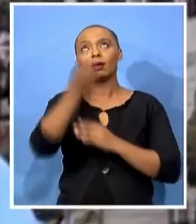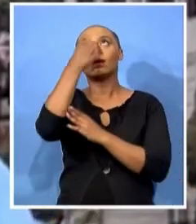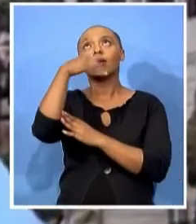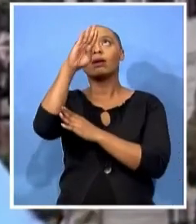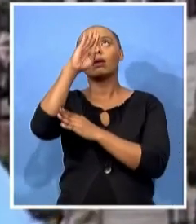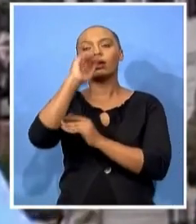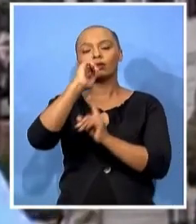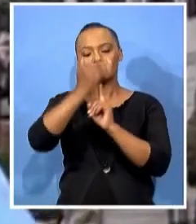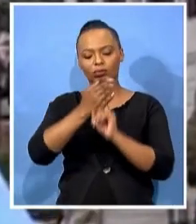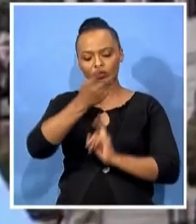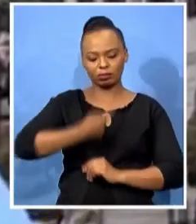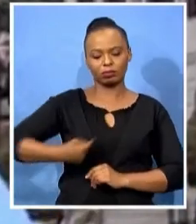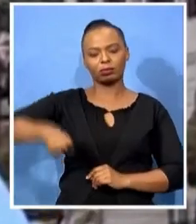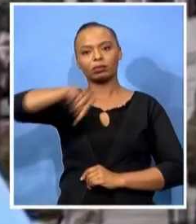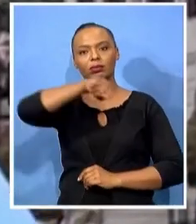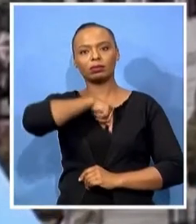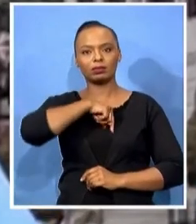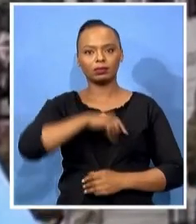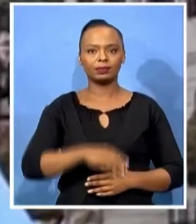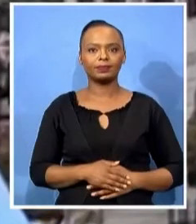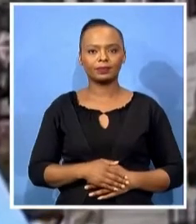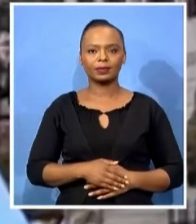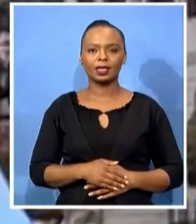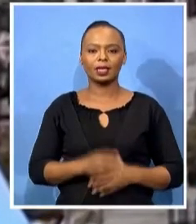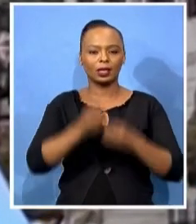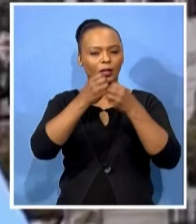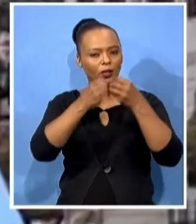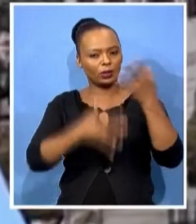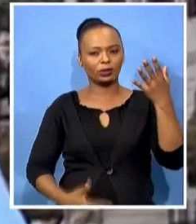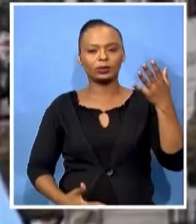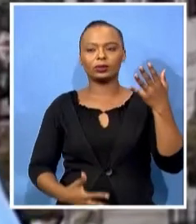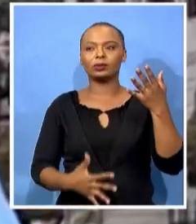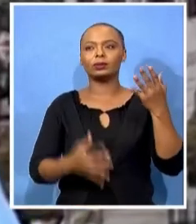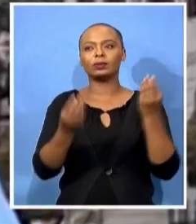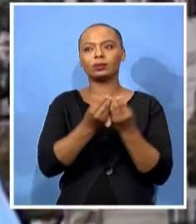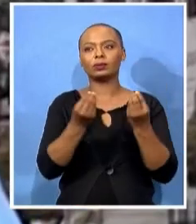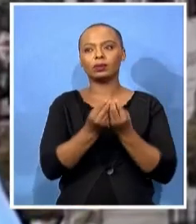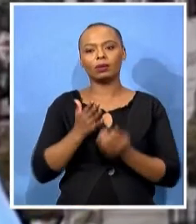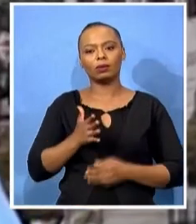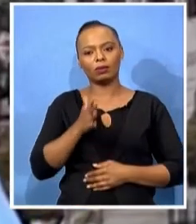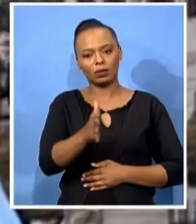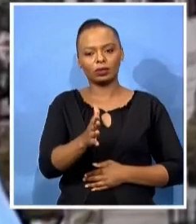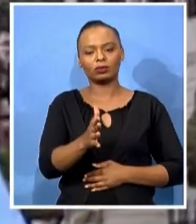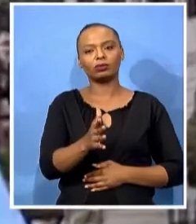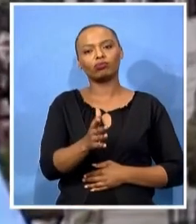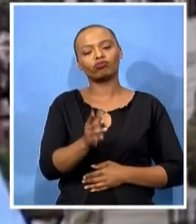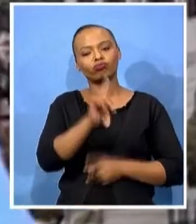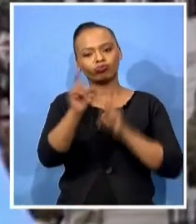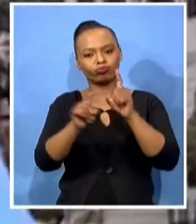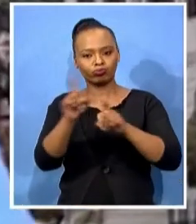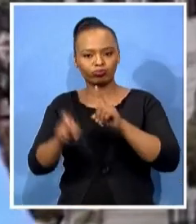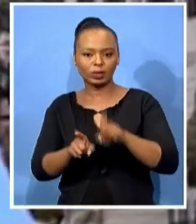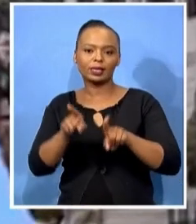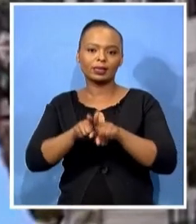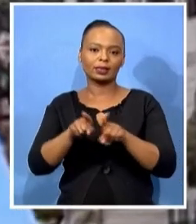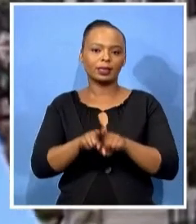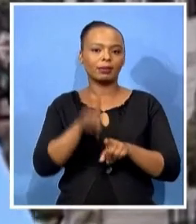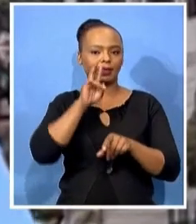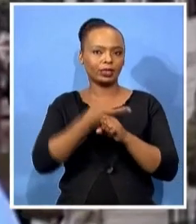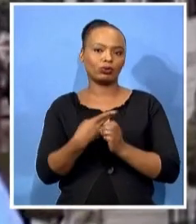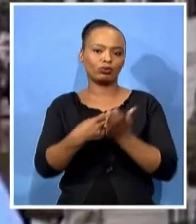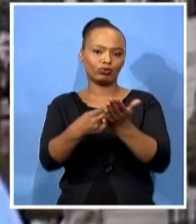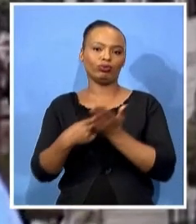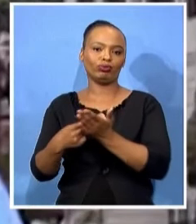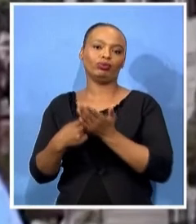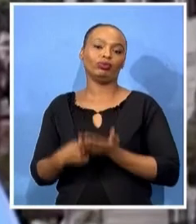lot of points that I want to raise and to need to be discussed today. The Portfolio Committee on